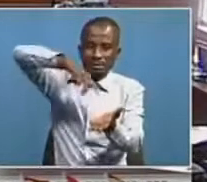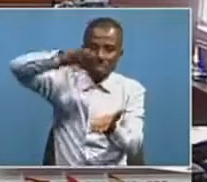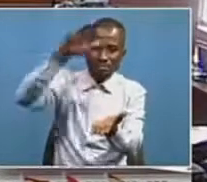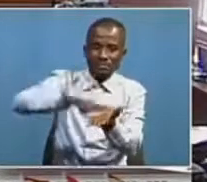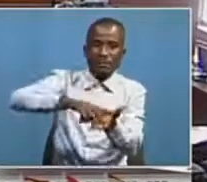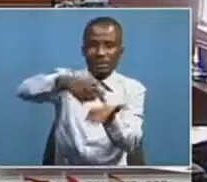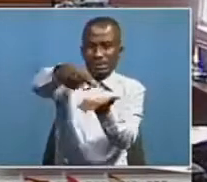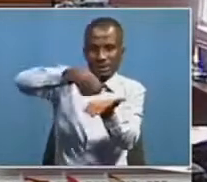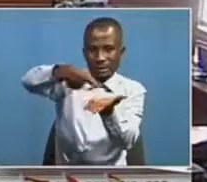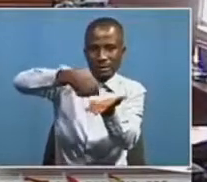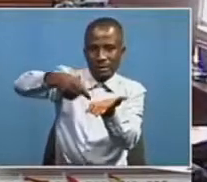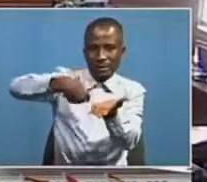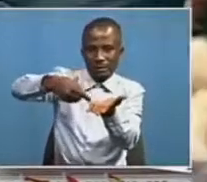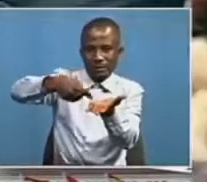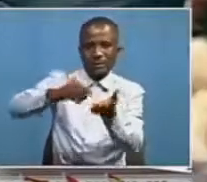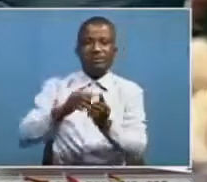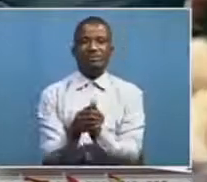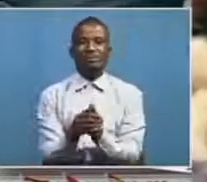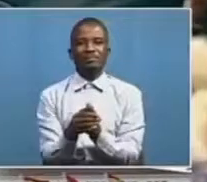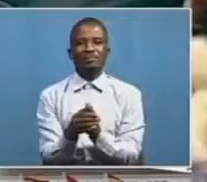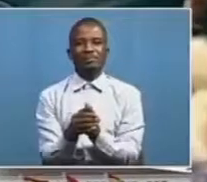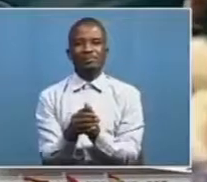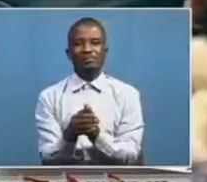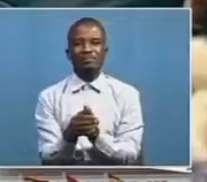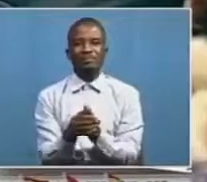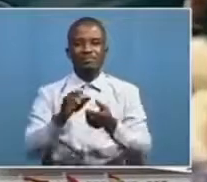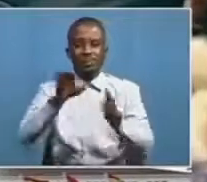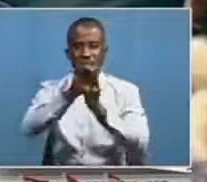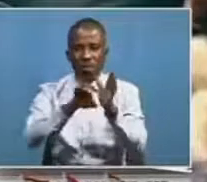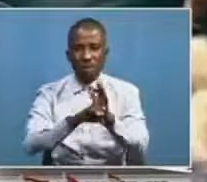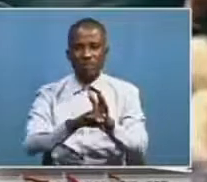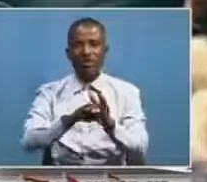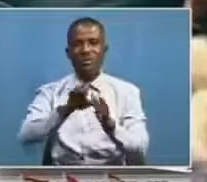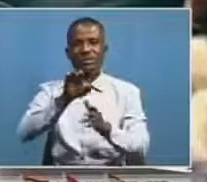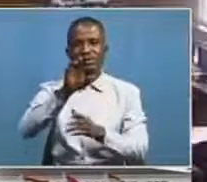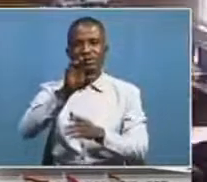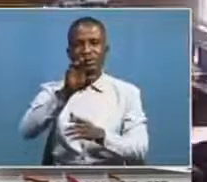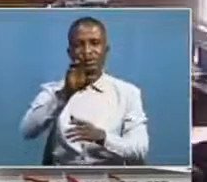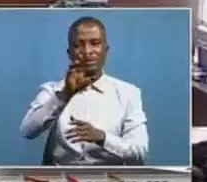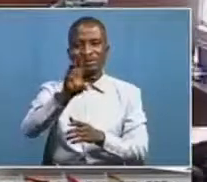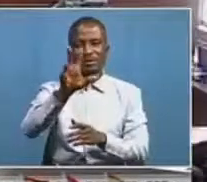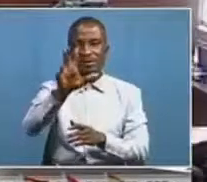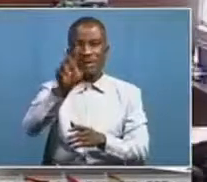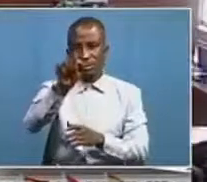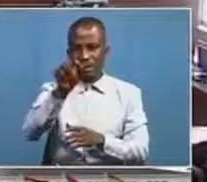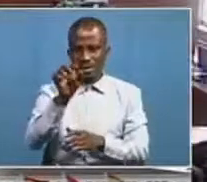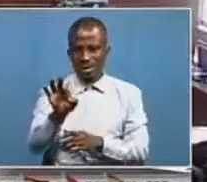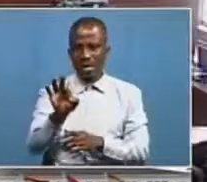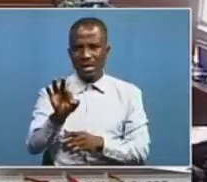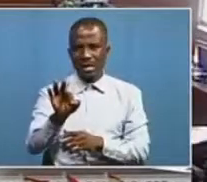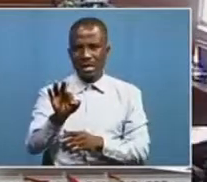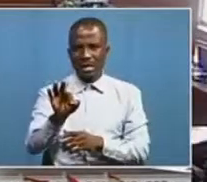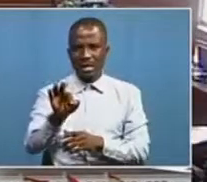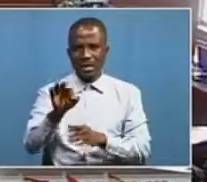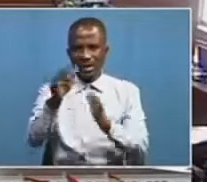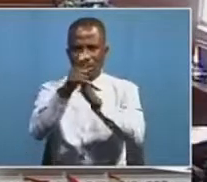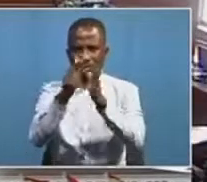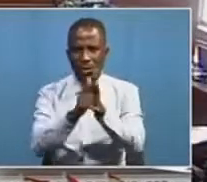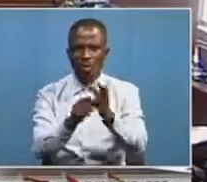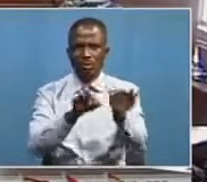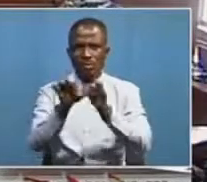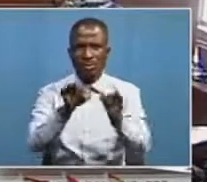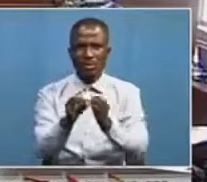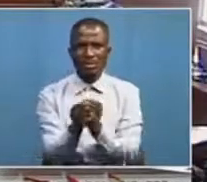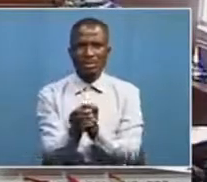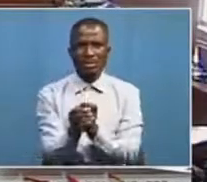Electoral Commission, end of quote. Article 63, Clause 9, on whose strength the instrument was made, provides,